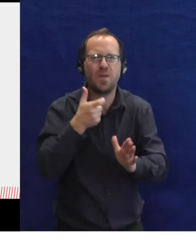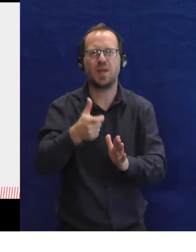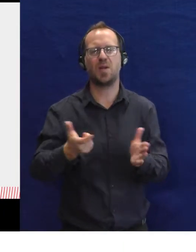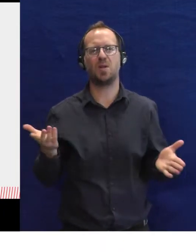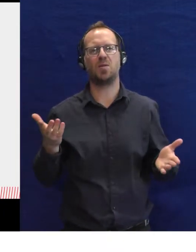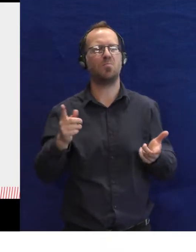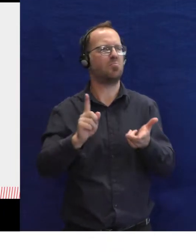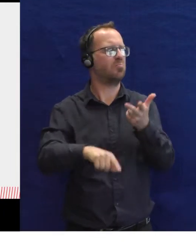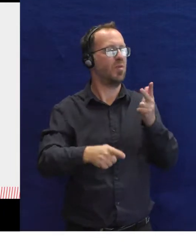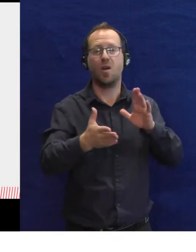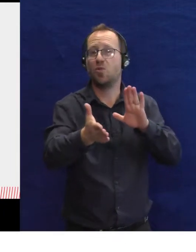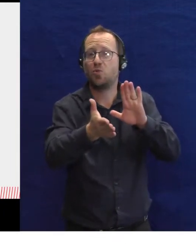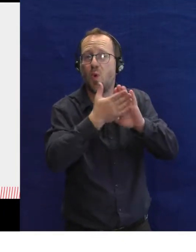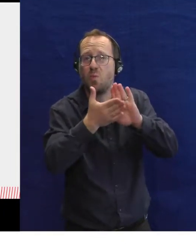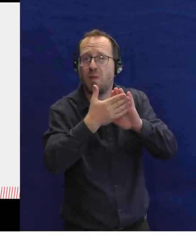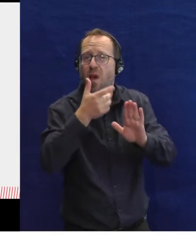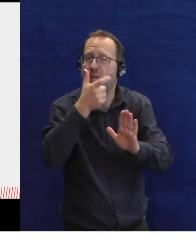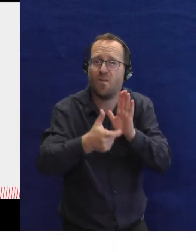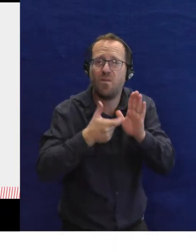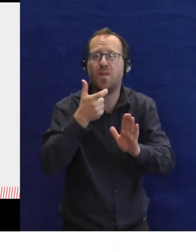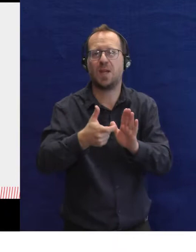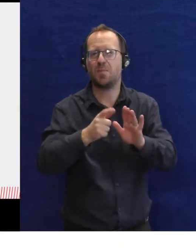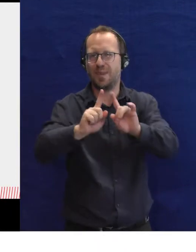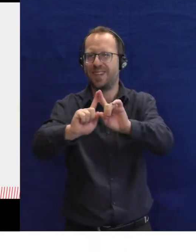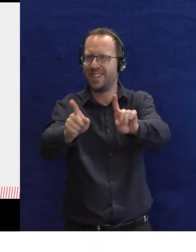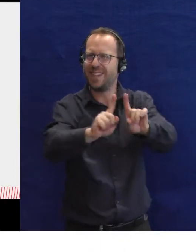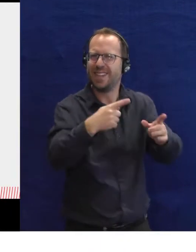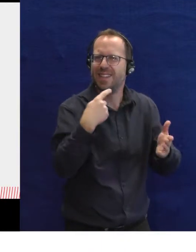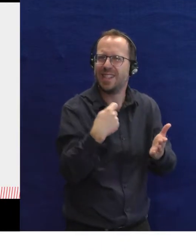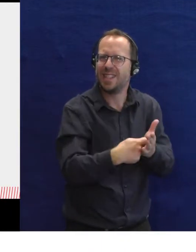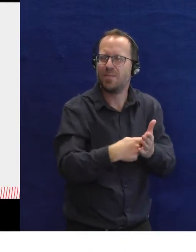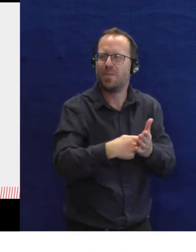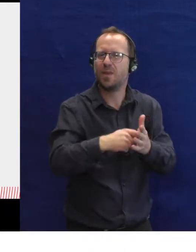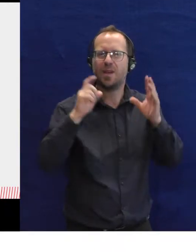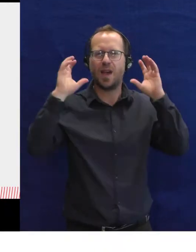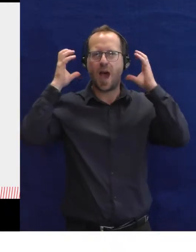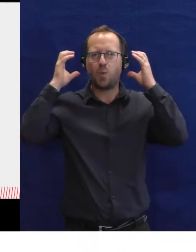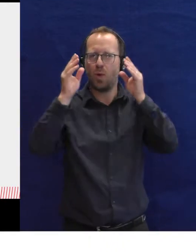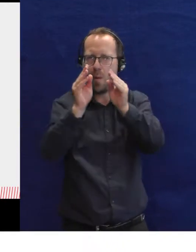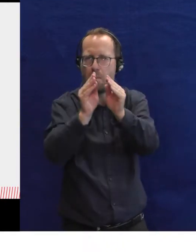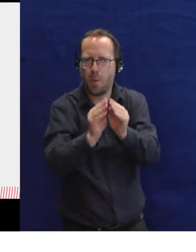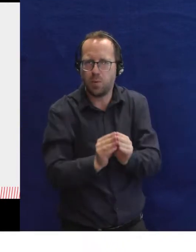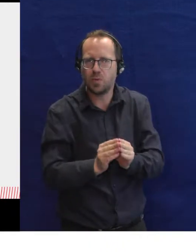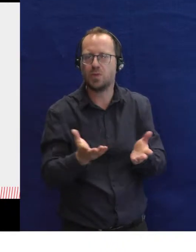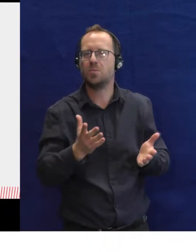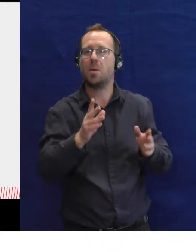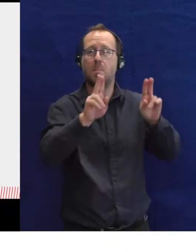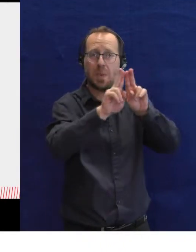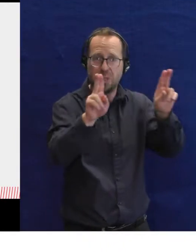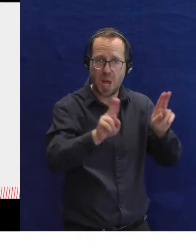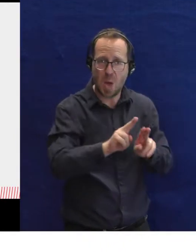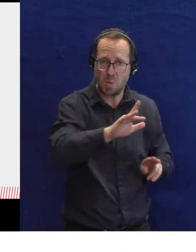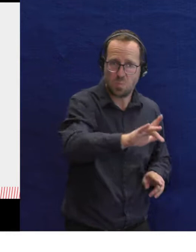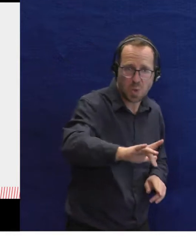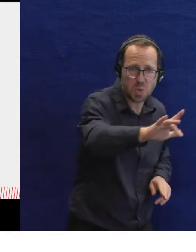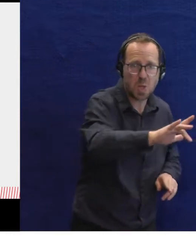lectures. It doesn't work to create audio descriptions in an international environment in the same